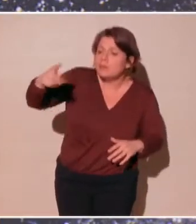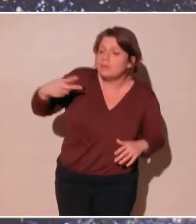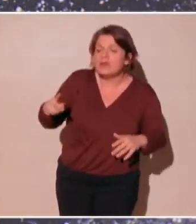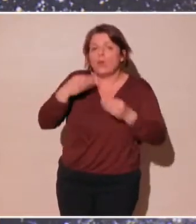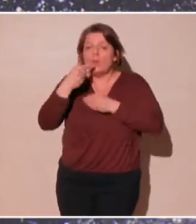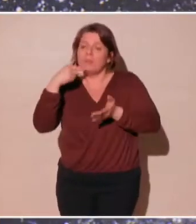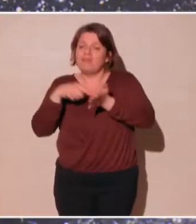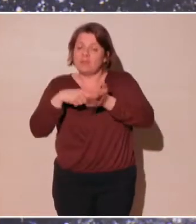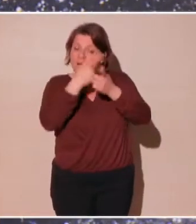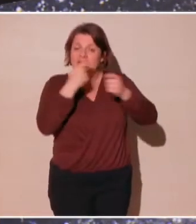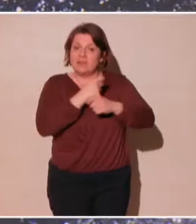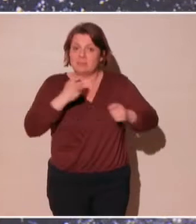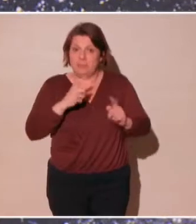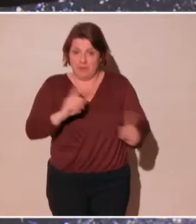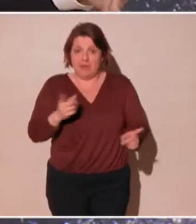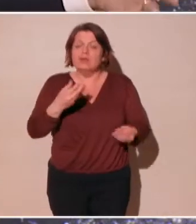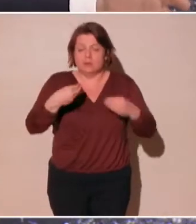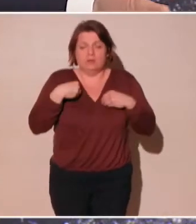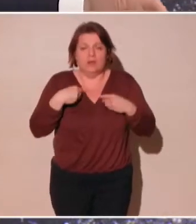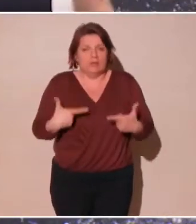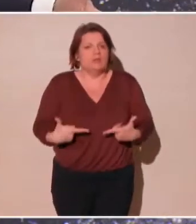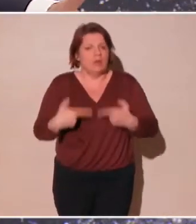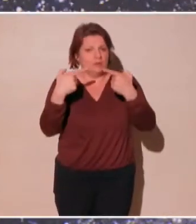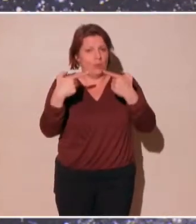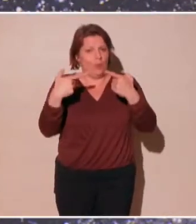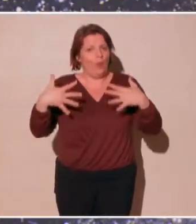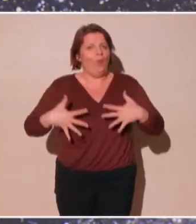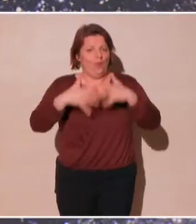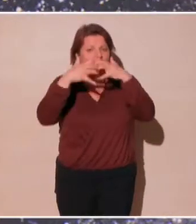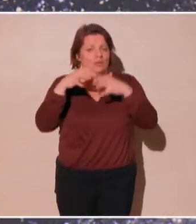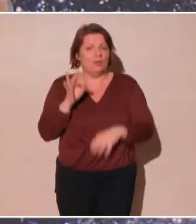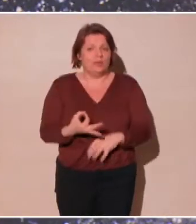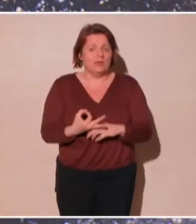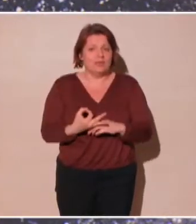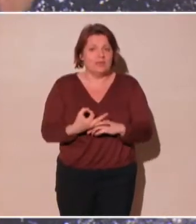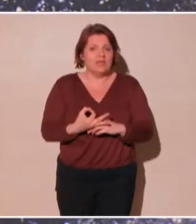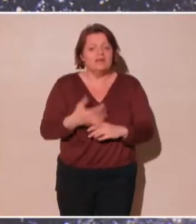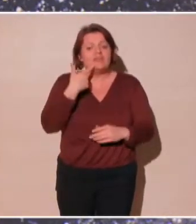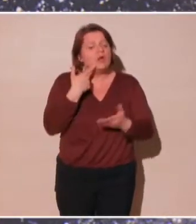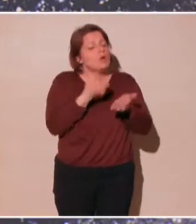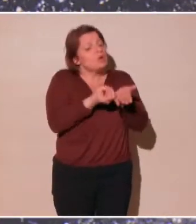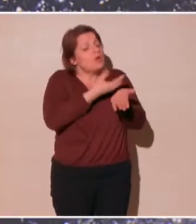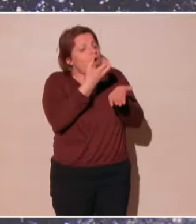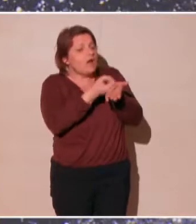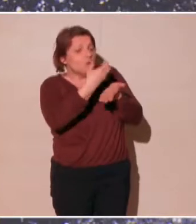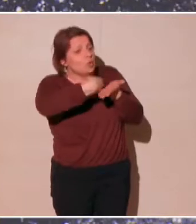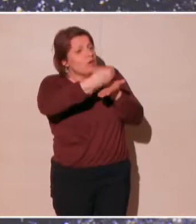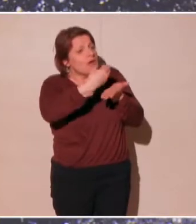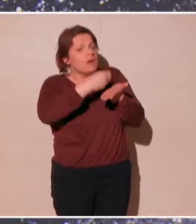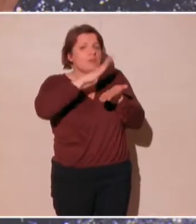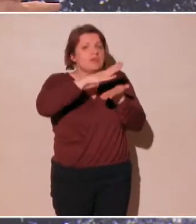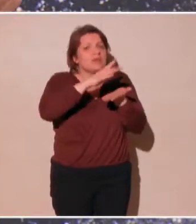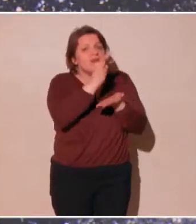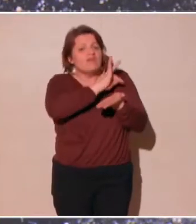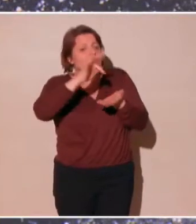collective values, collective preferences that unite us. And so using French data